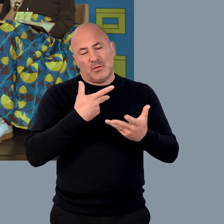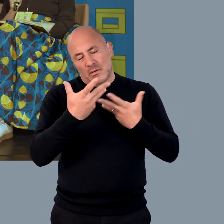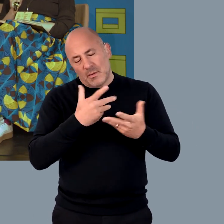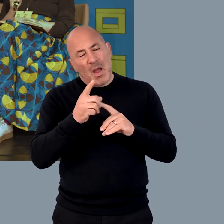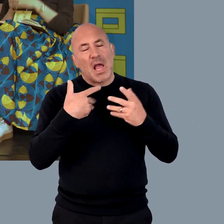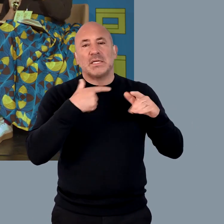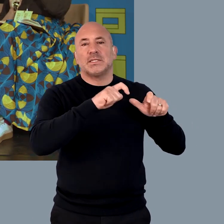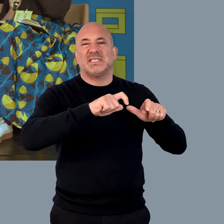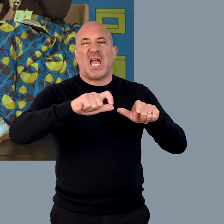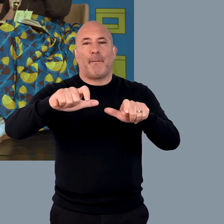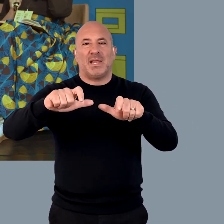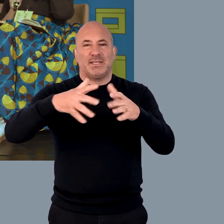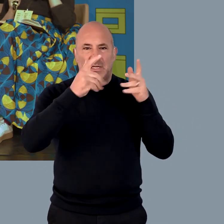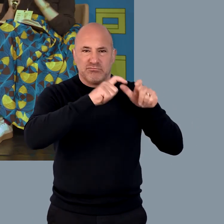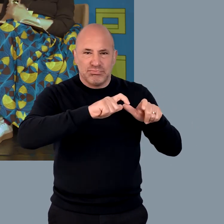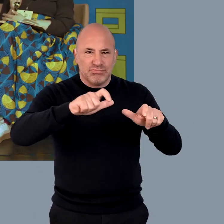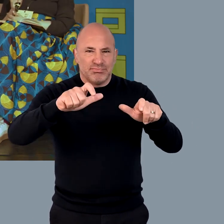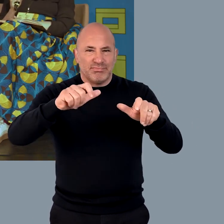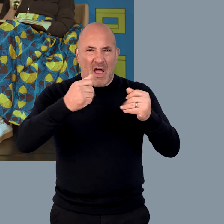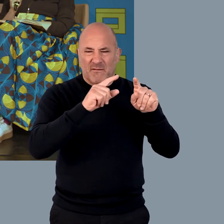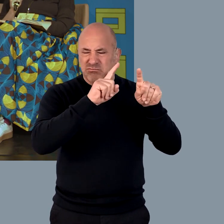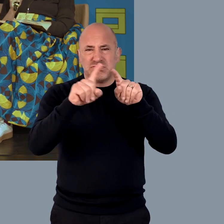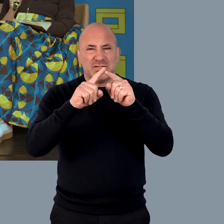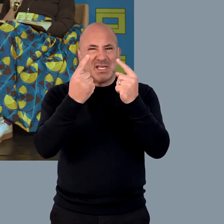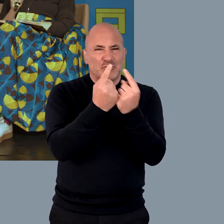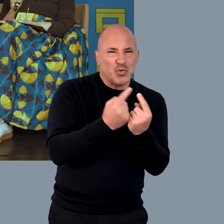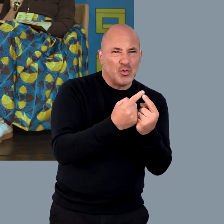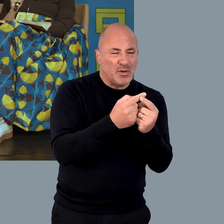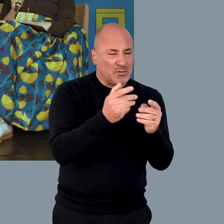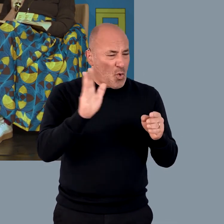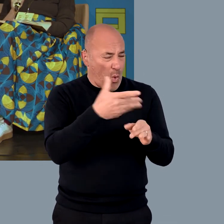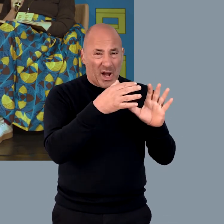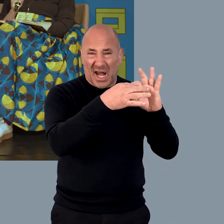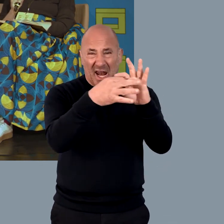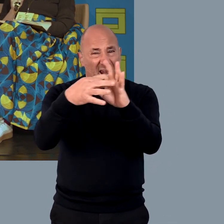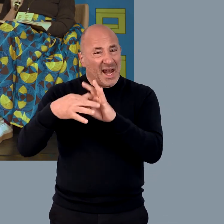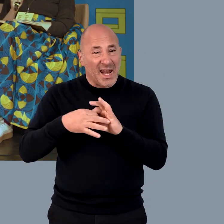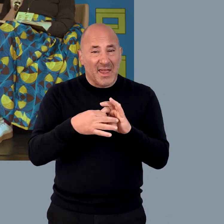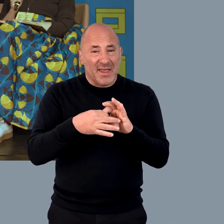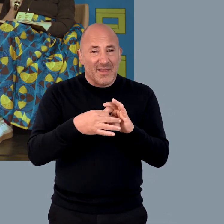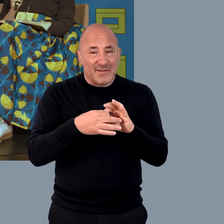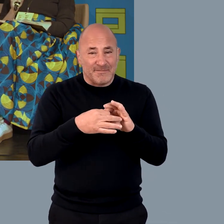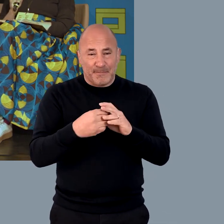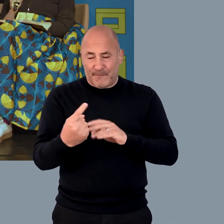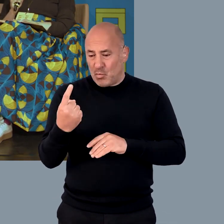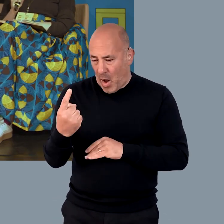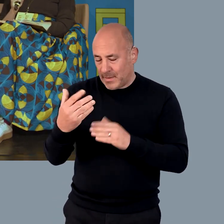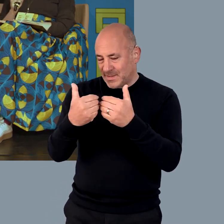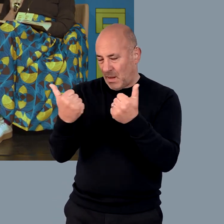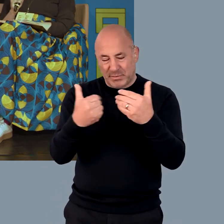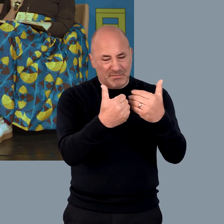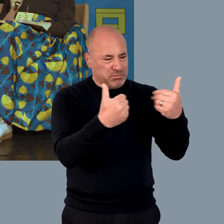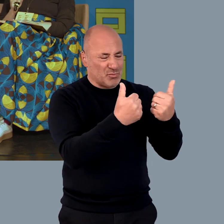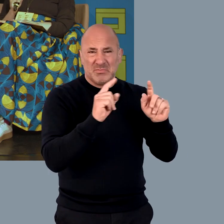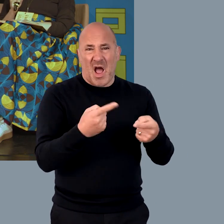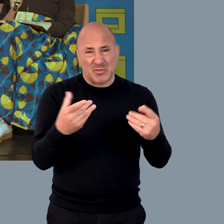and that, you know, when you're talking about sustainability and you're talking about these various issues, they're all interconnected. You really cannot